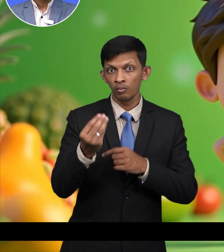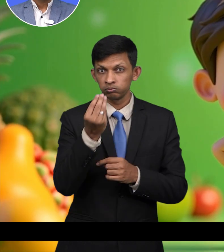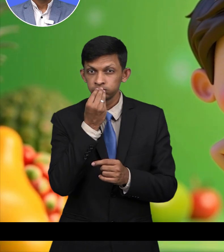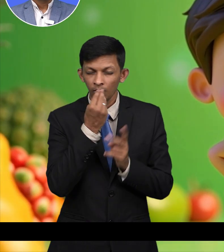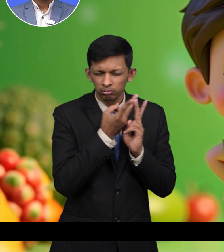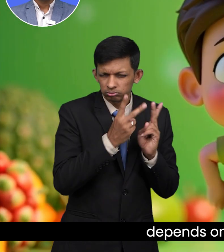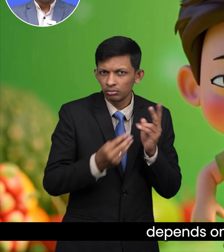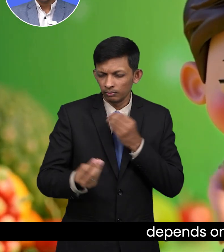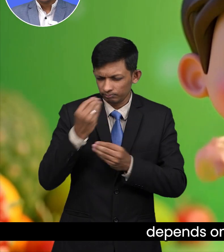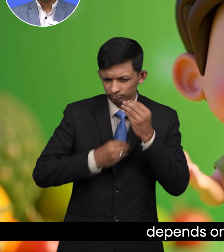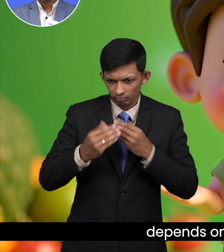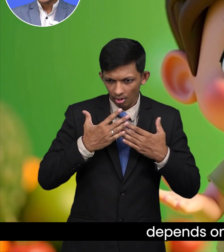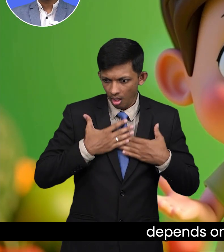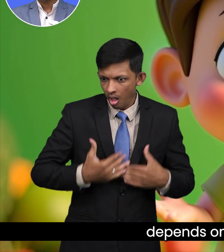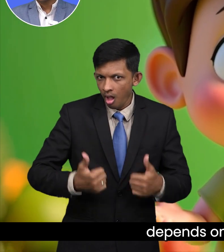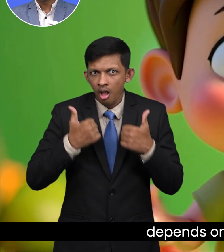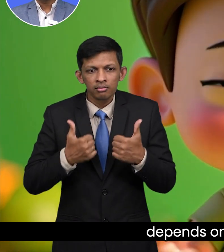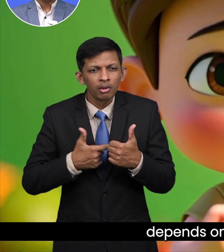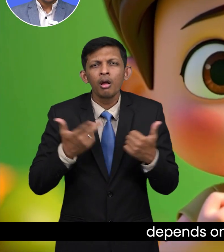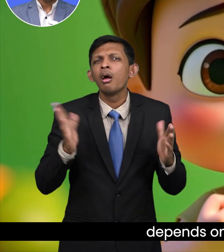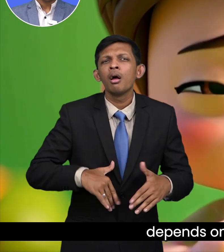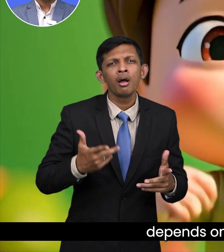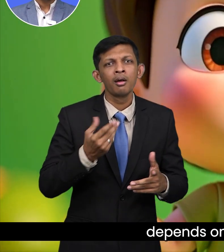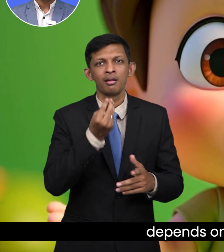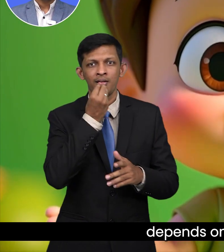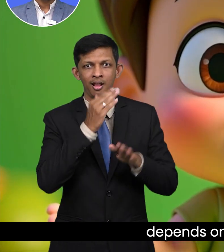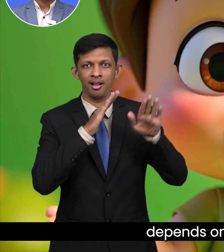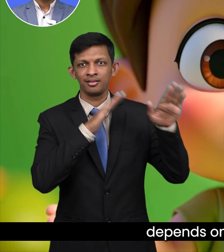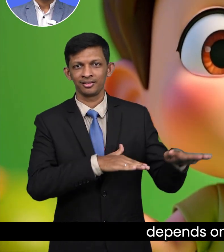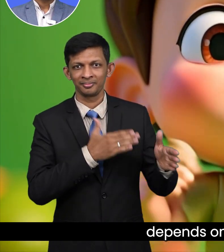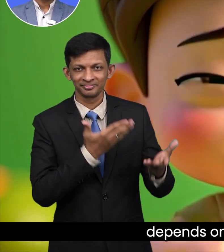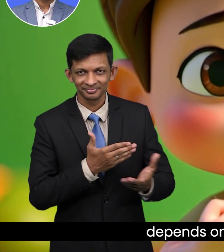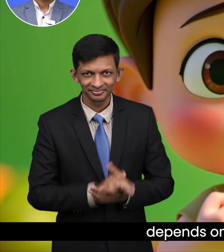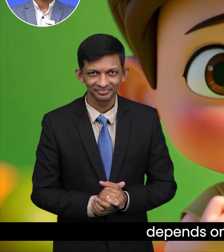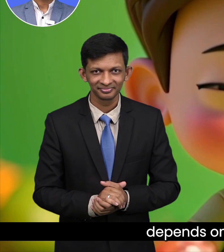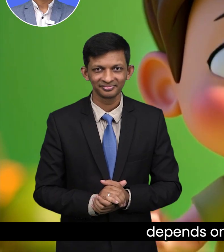Our health depends on the types of food we eat.